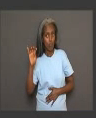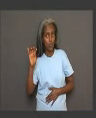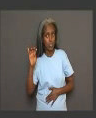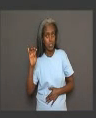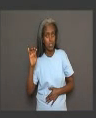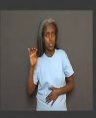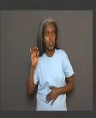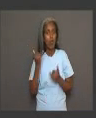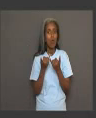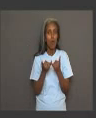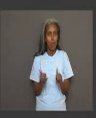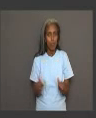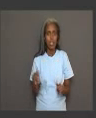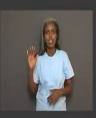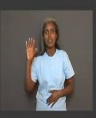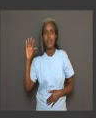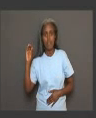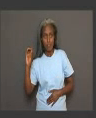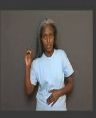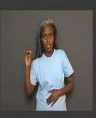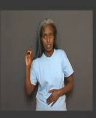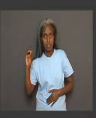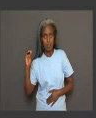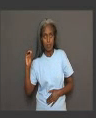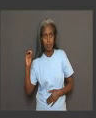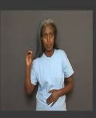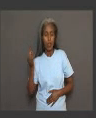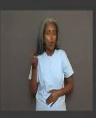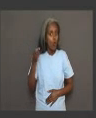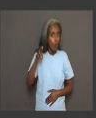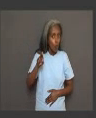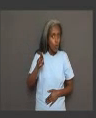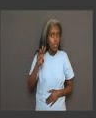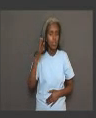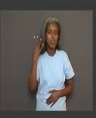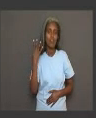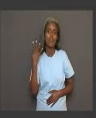740 over 50, or